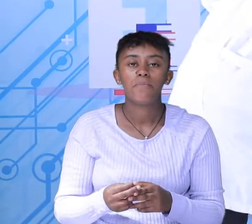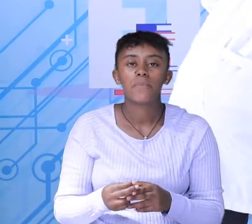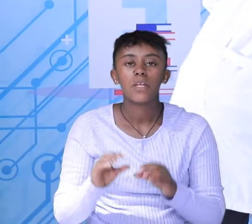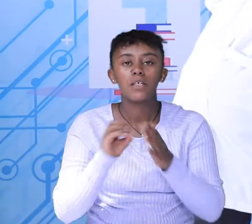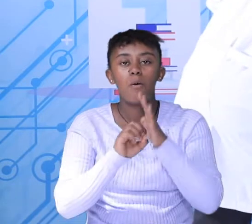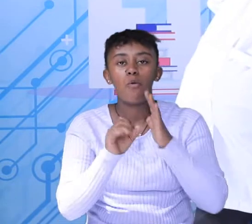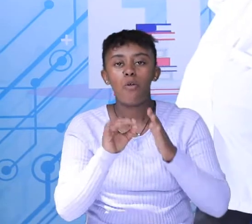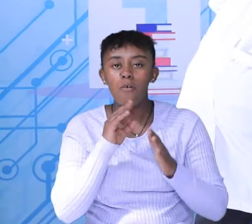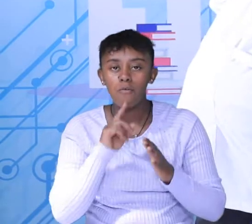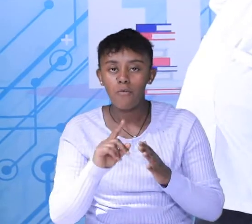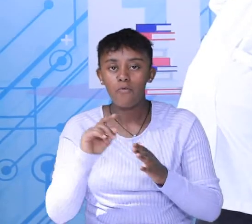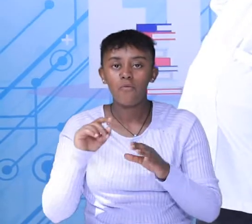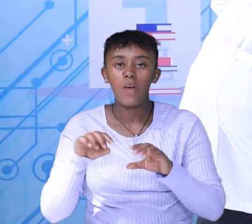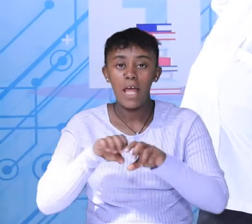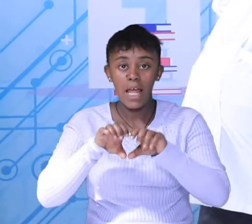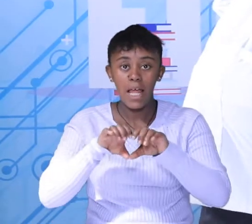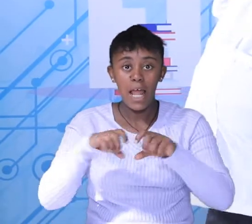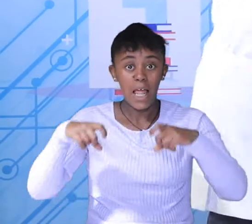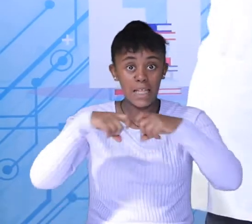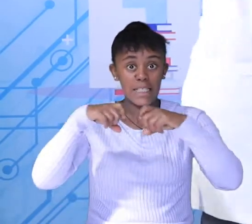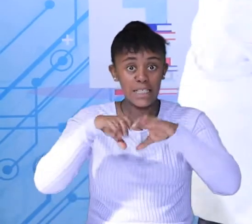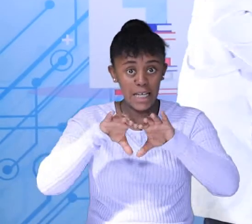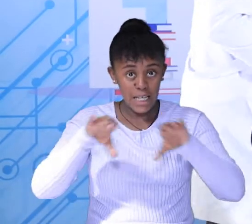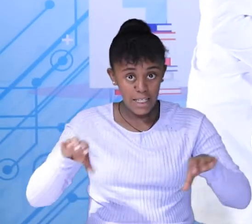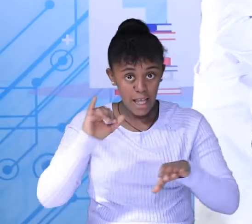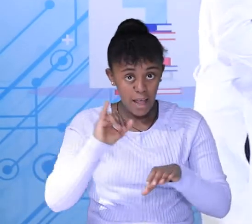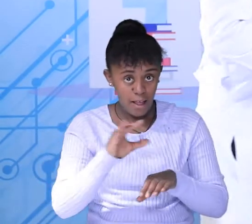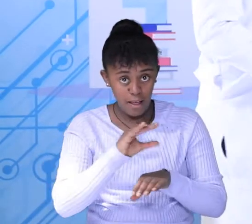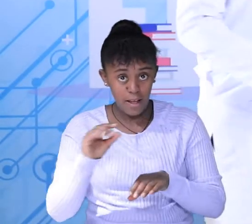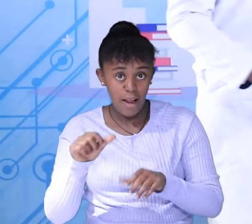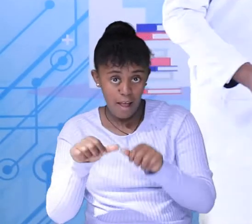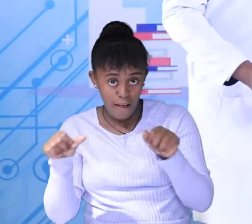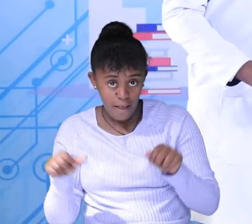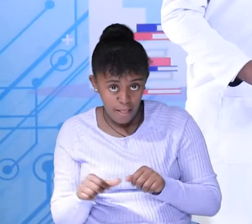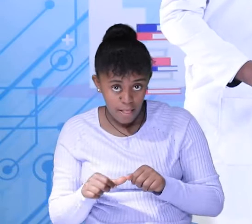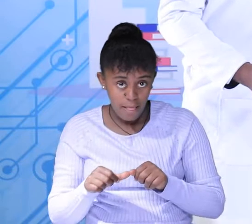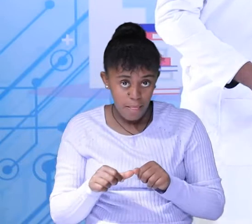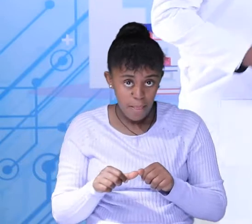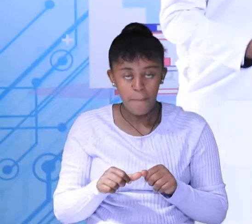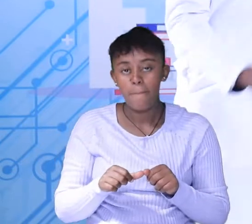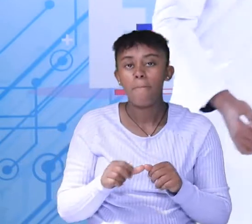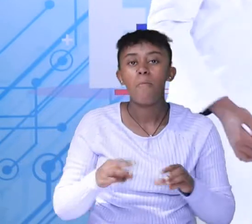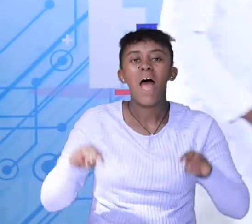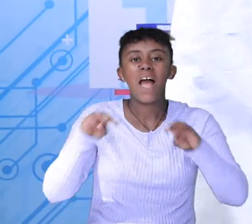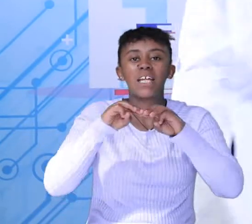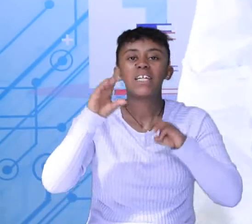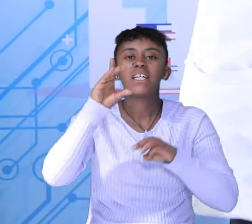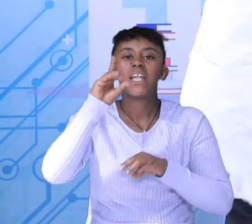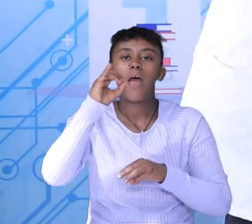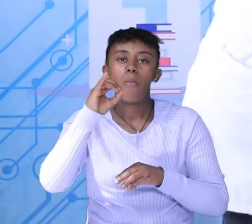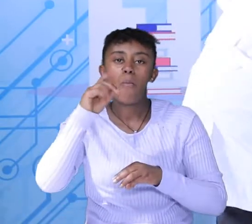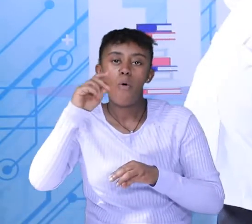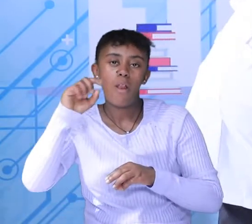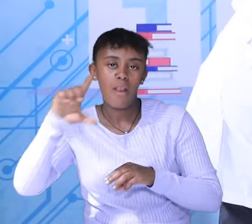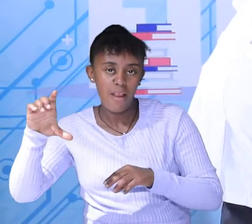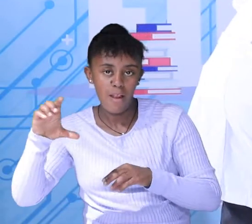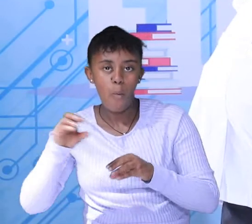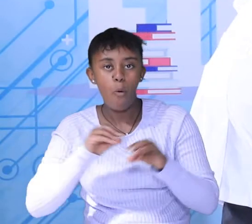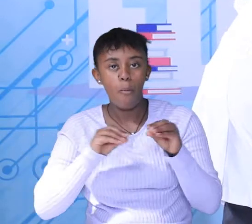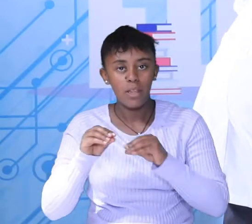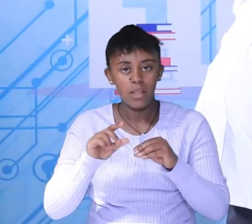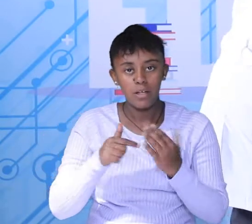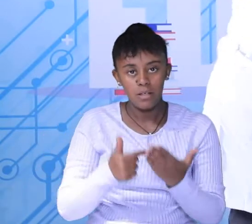And the other concept here is it's possible to determine the magnetic force exerted on this wire. It's possible to find the magnetic force